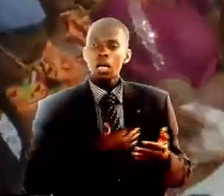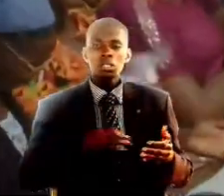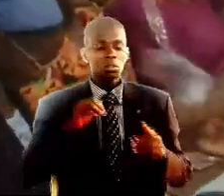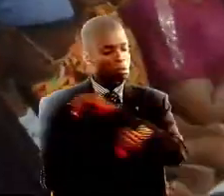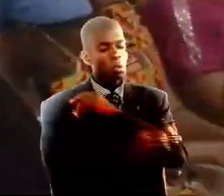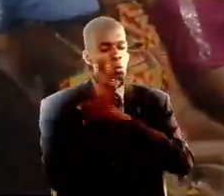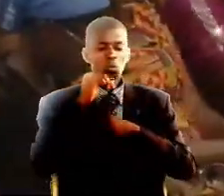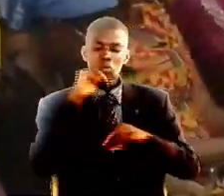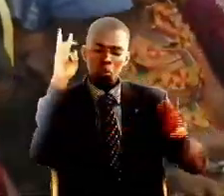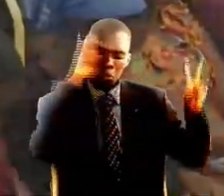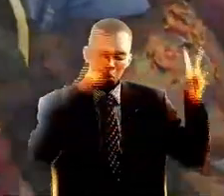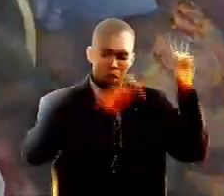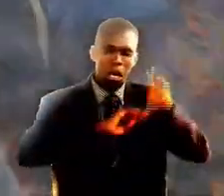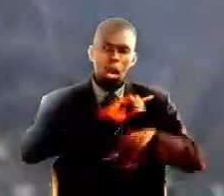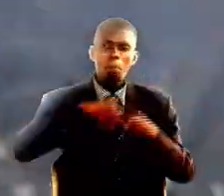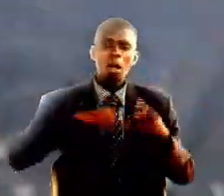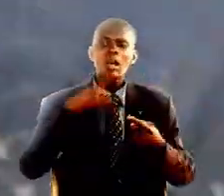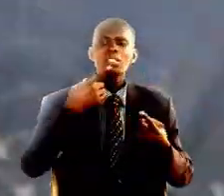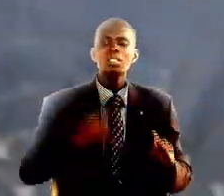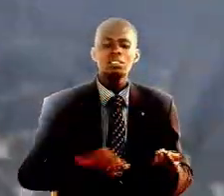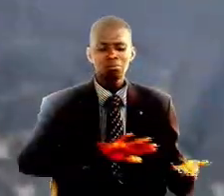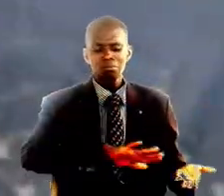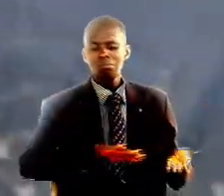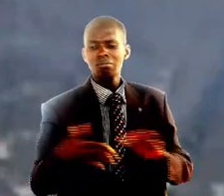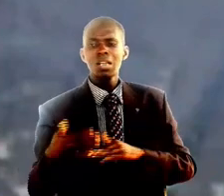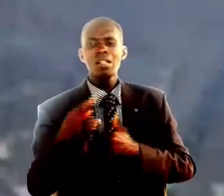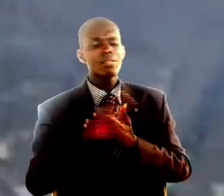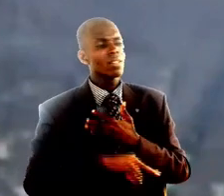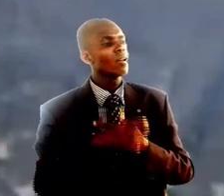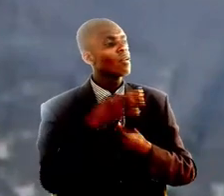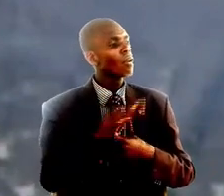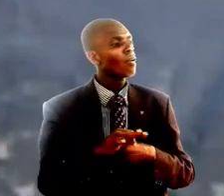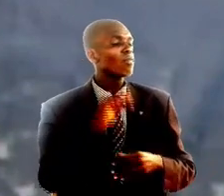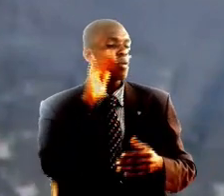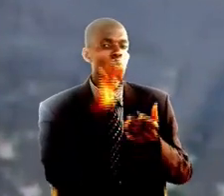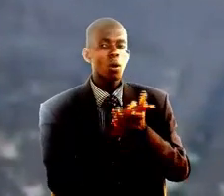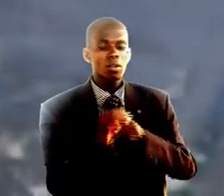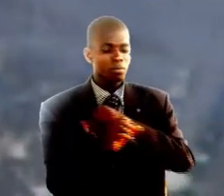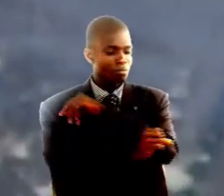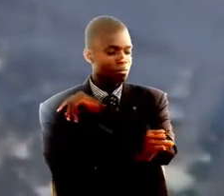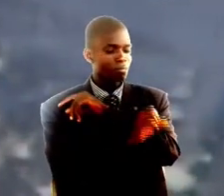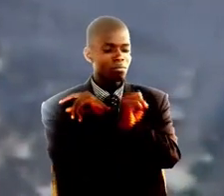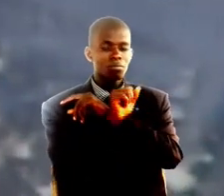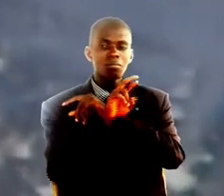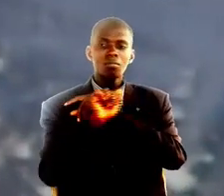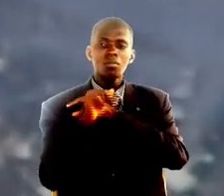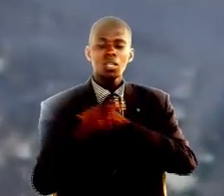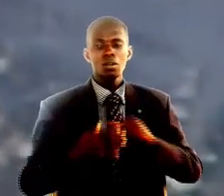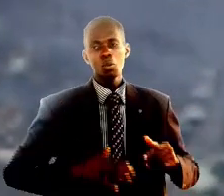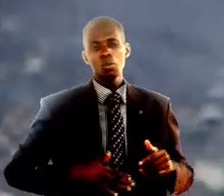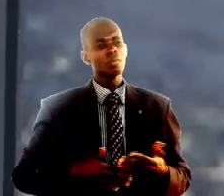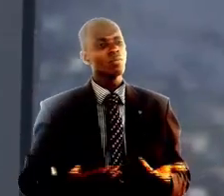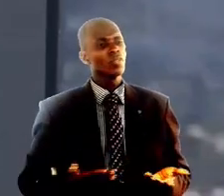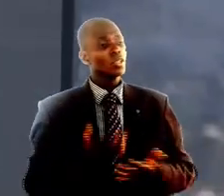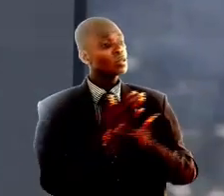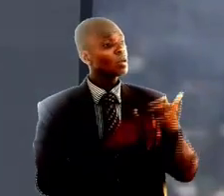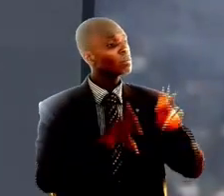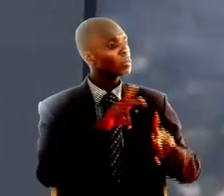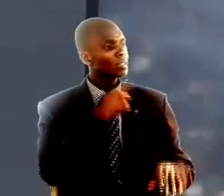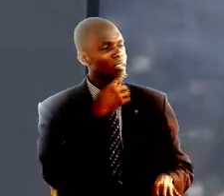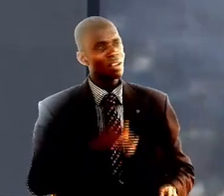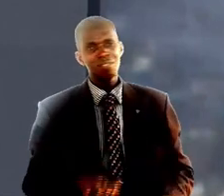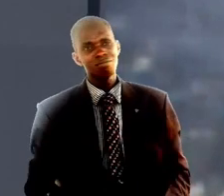Sarah's womb. Neither yet the deadness of Sarah's womb. Some people say, you know, if